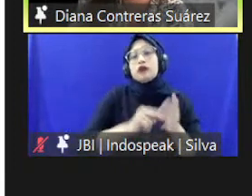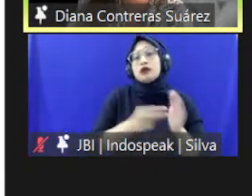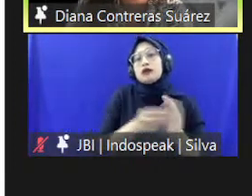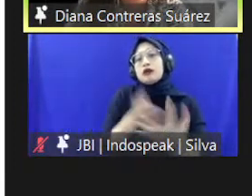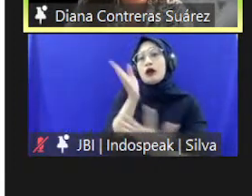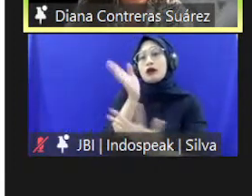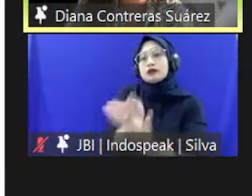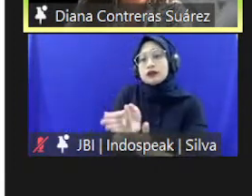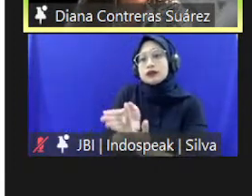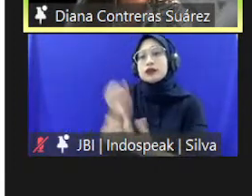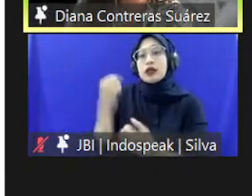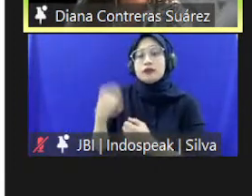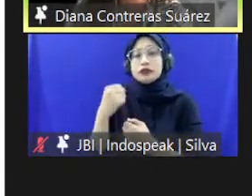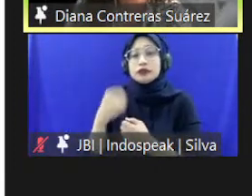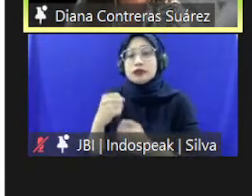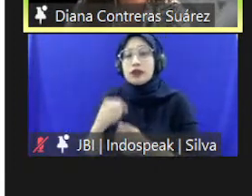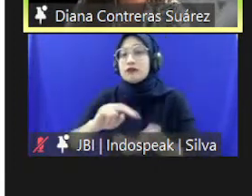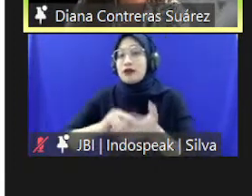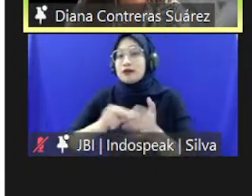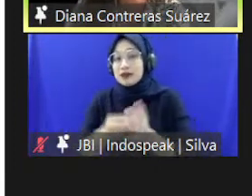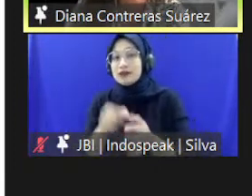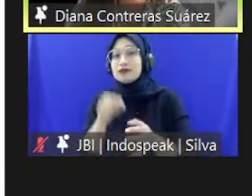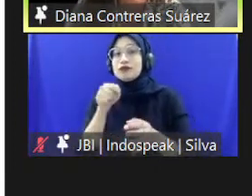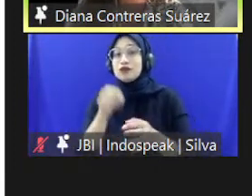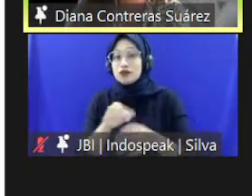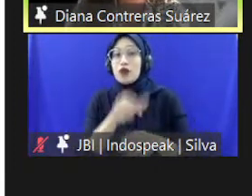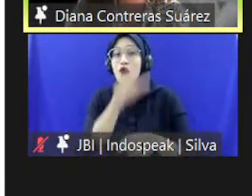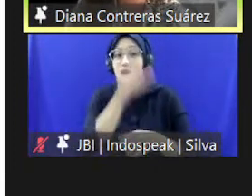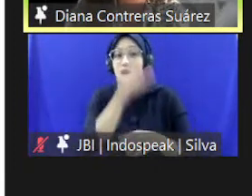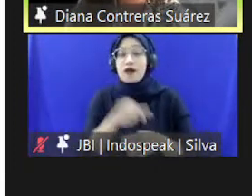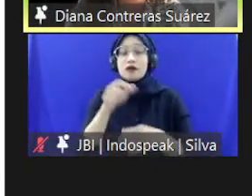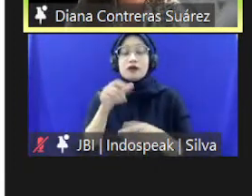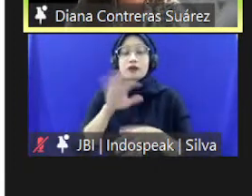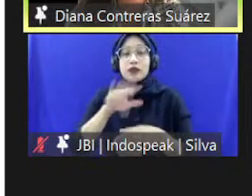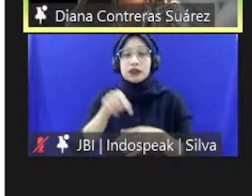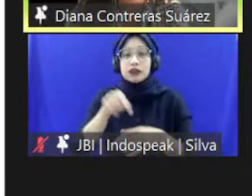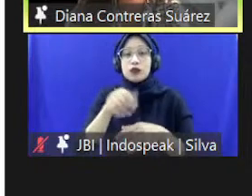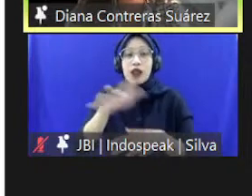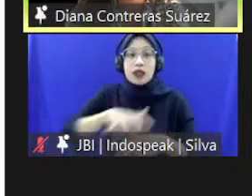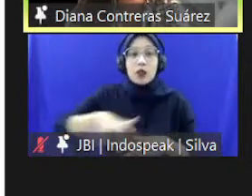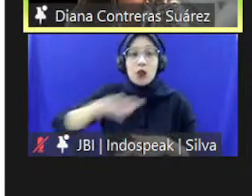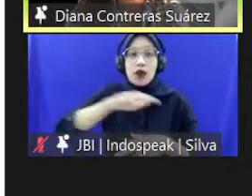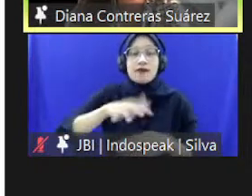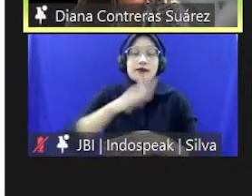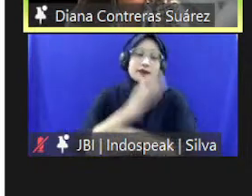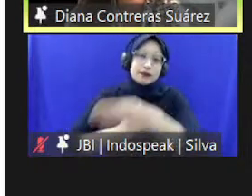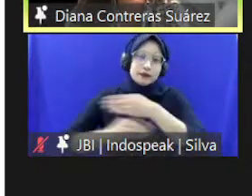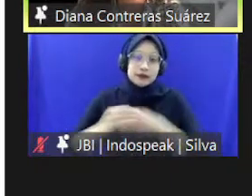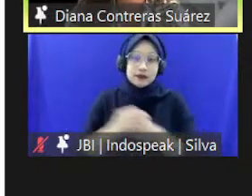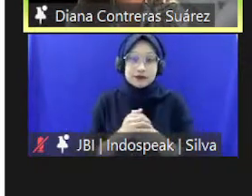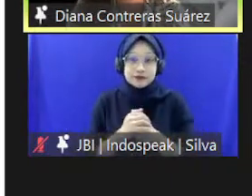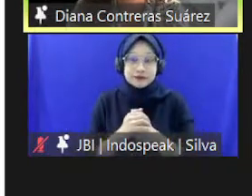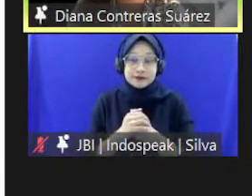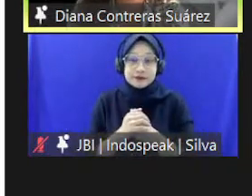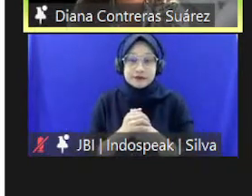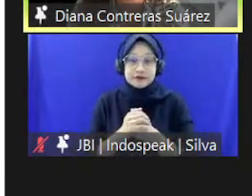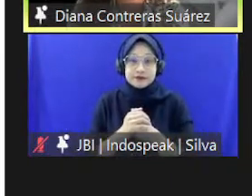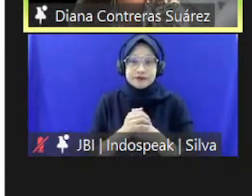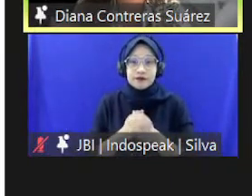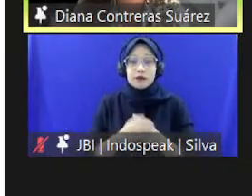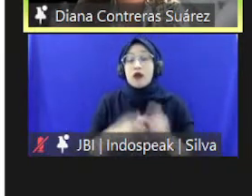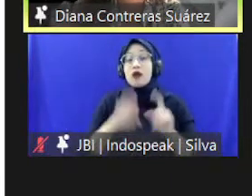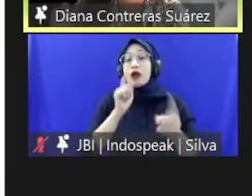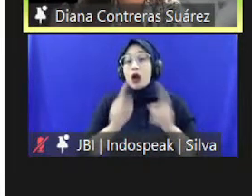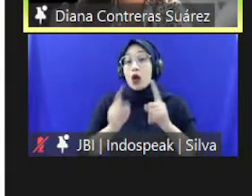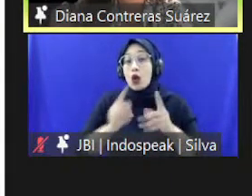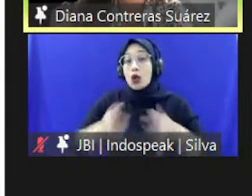disability. But if in contrast, this person lives in an area where the streets are smooth and the buildings are wide, have wide